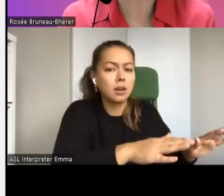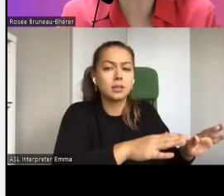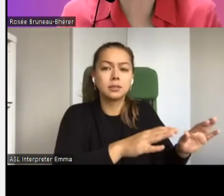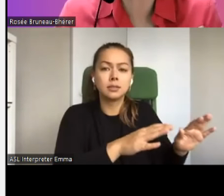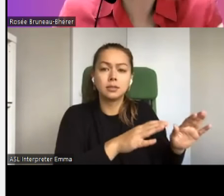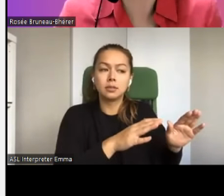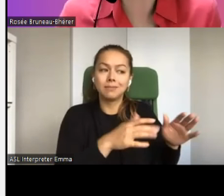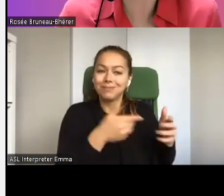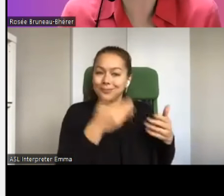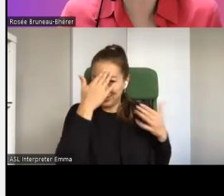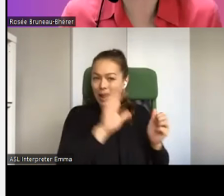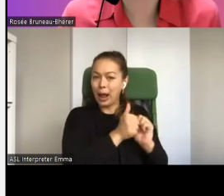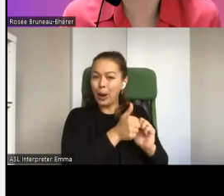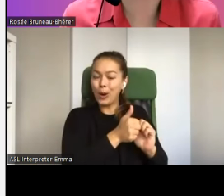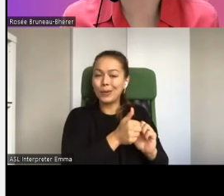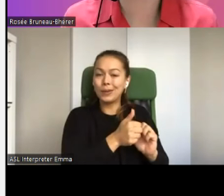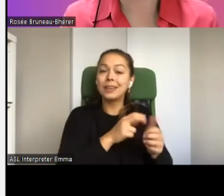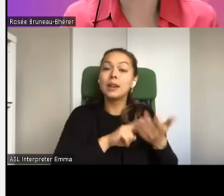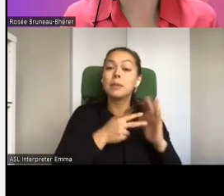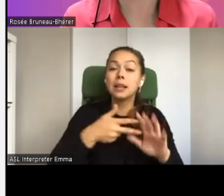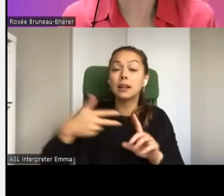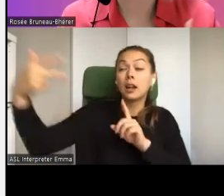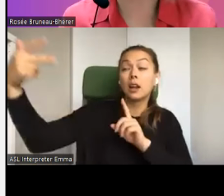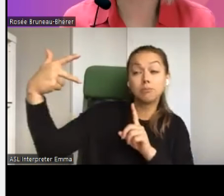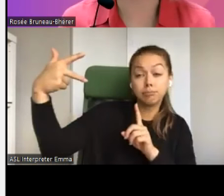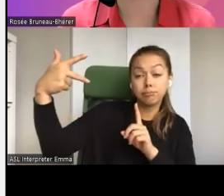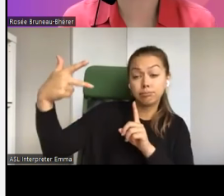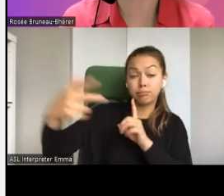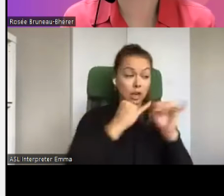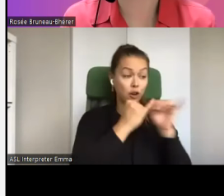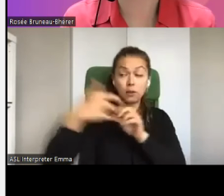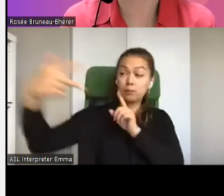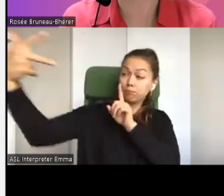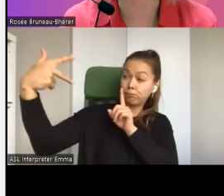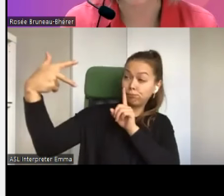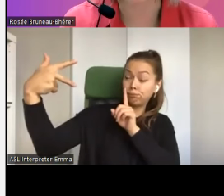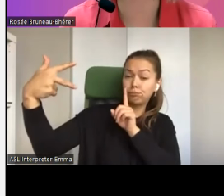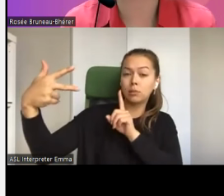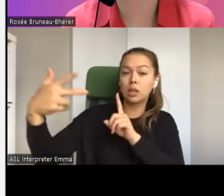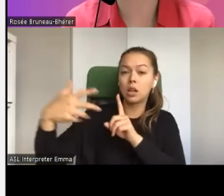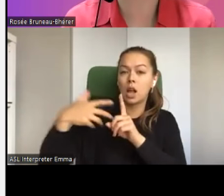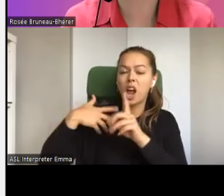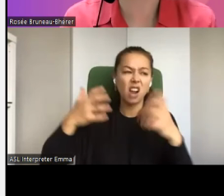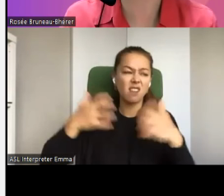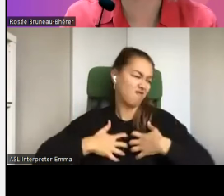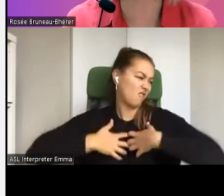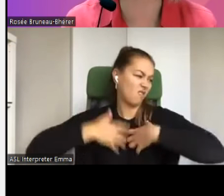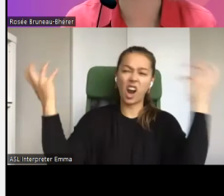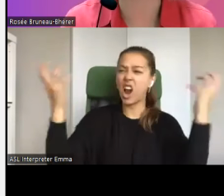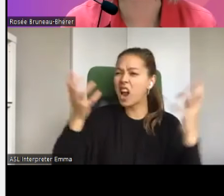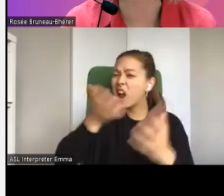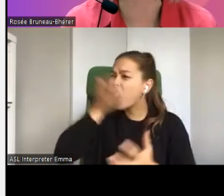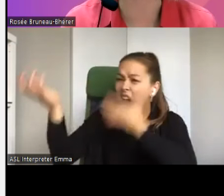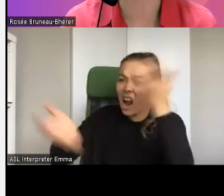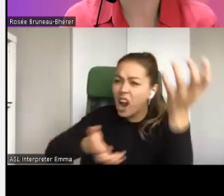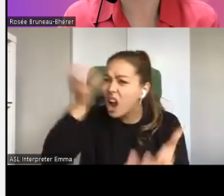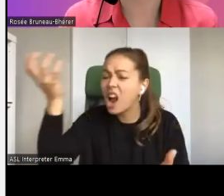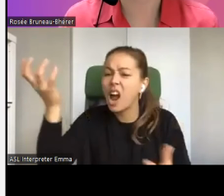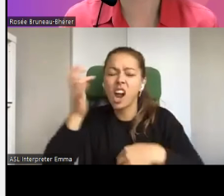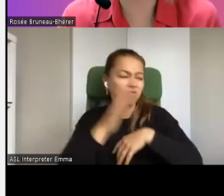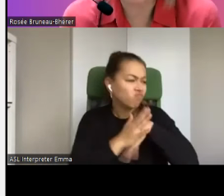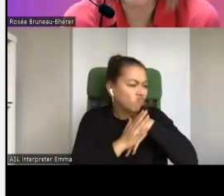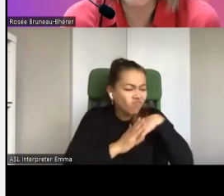interview, he's not collaborating at all. He's very uncomfortable. He starts to scream. He threatens to